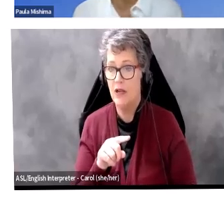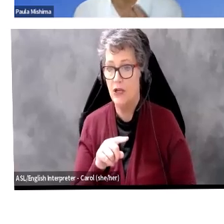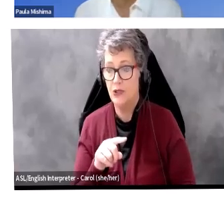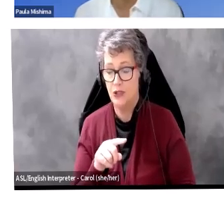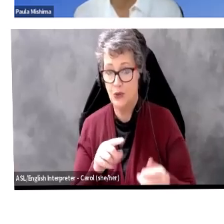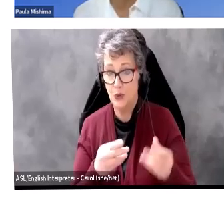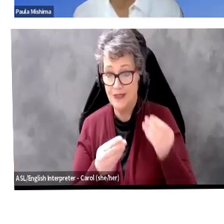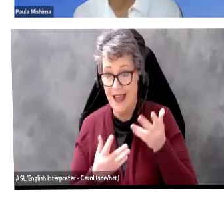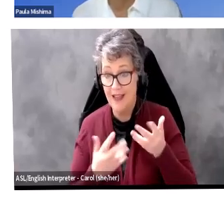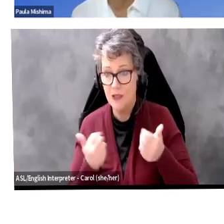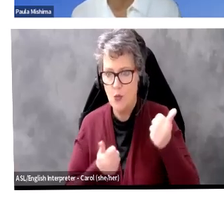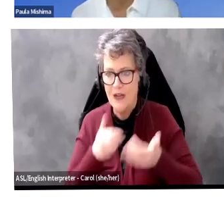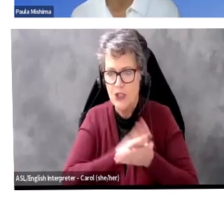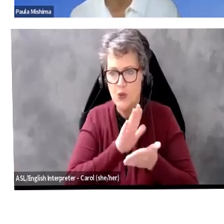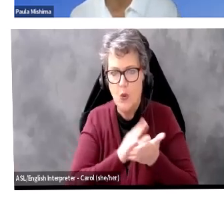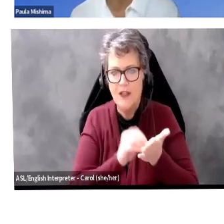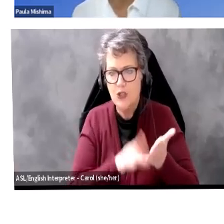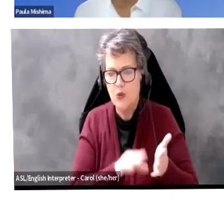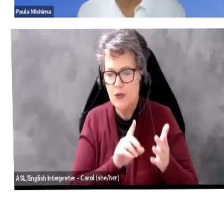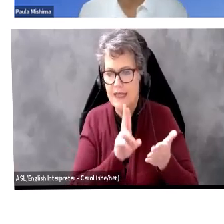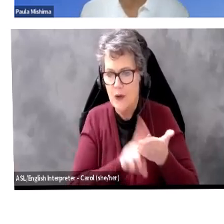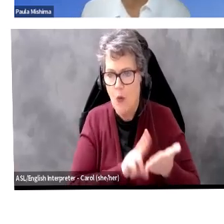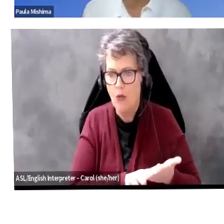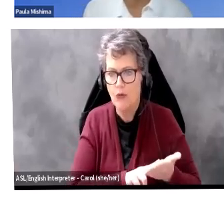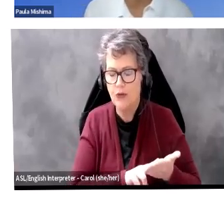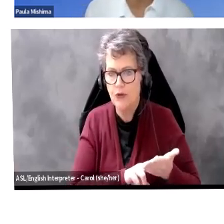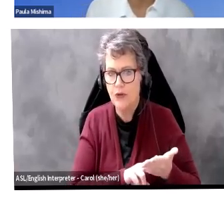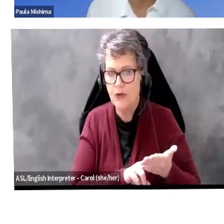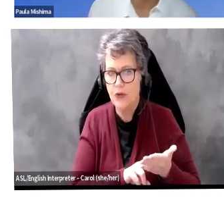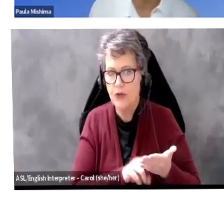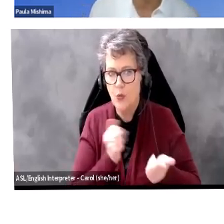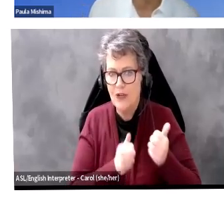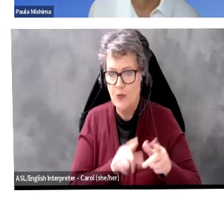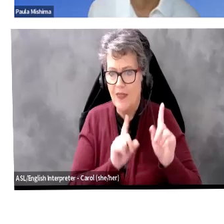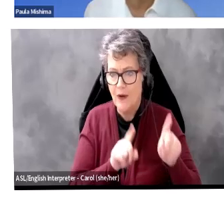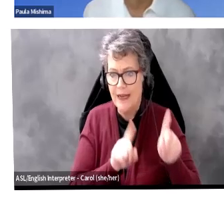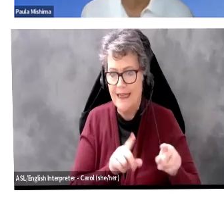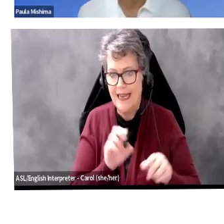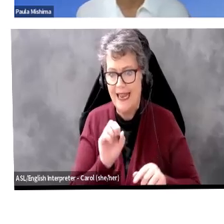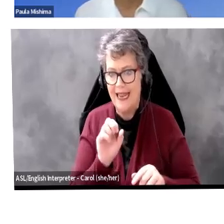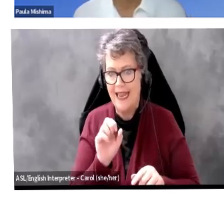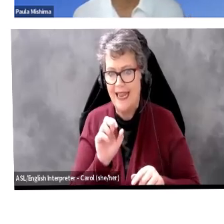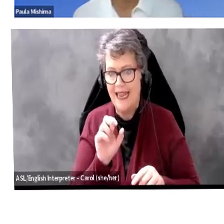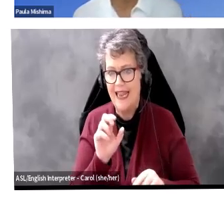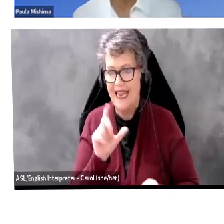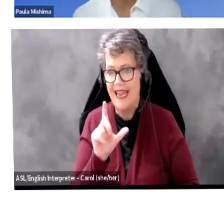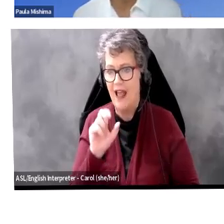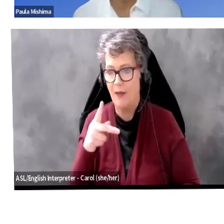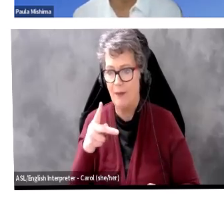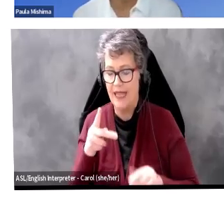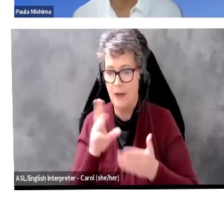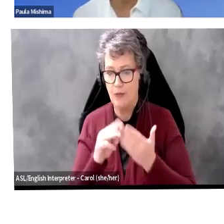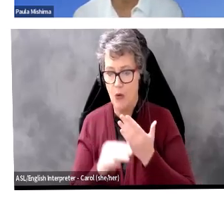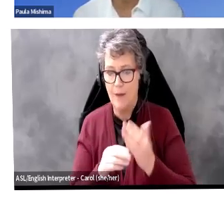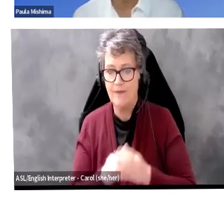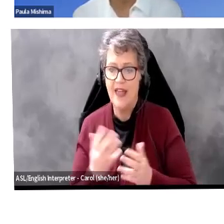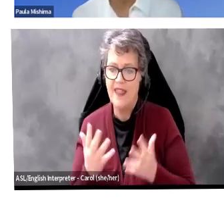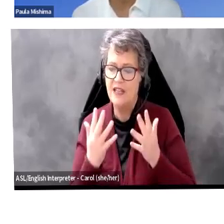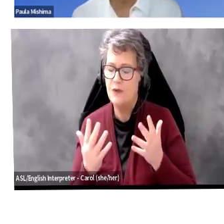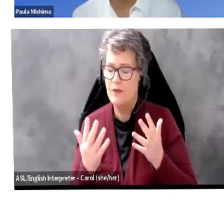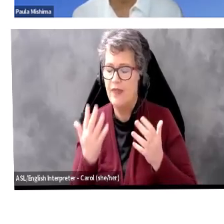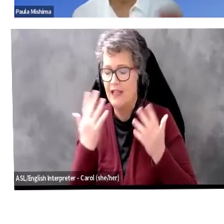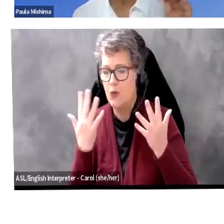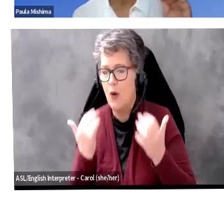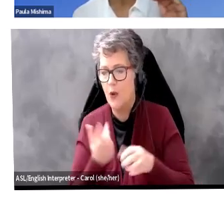tell us what school the student is enrolled at when they're attending an ELP program. So that's why we created a new